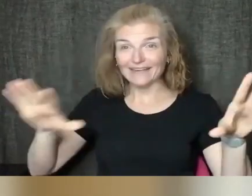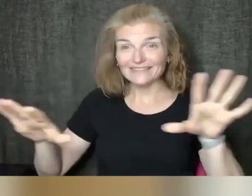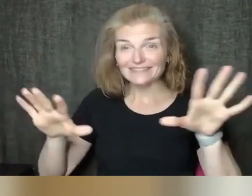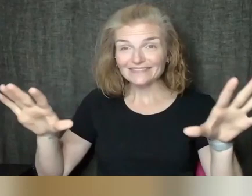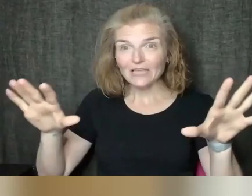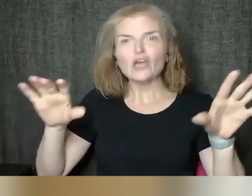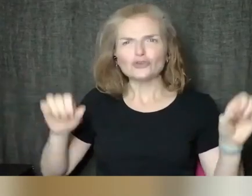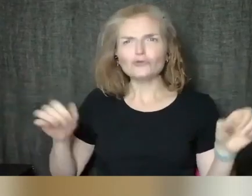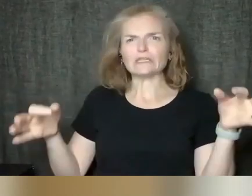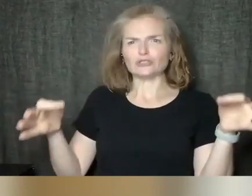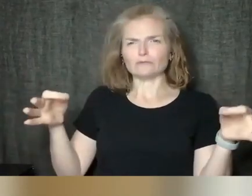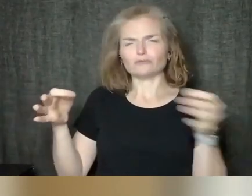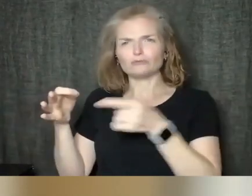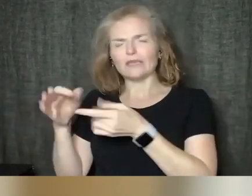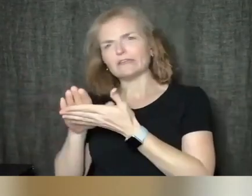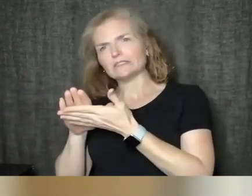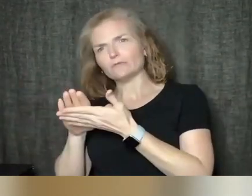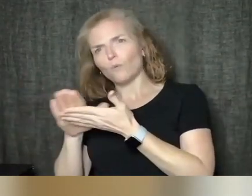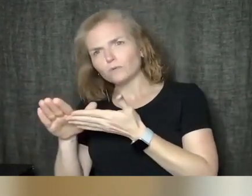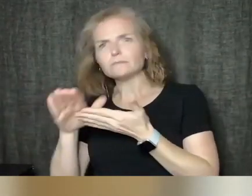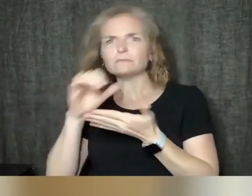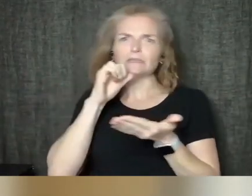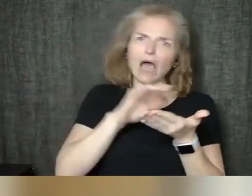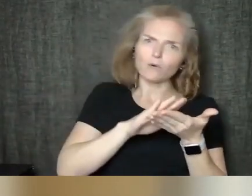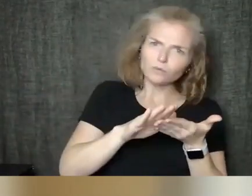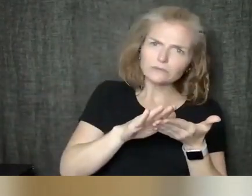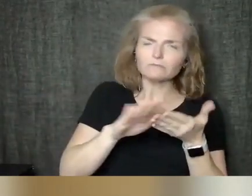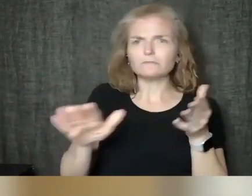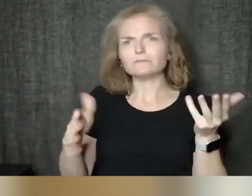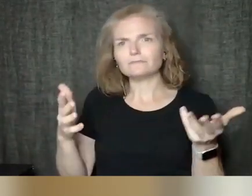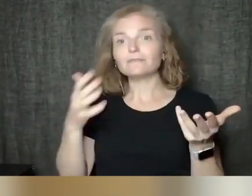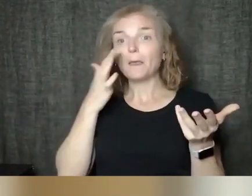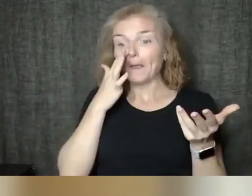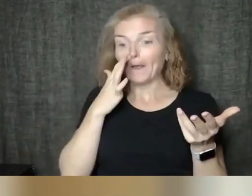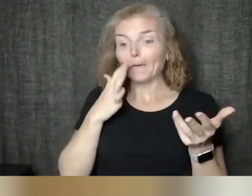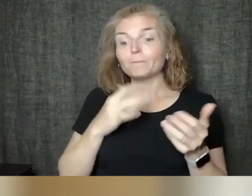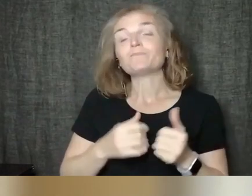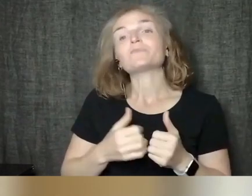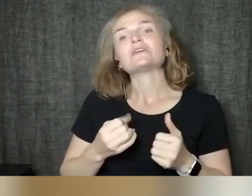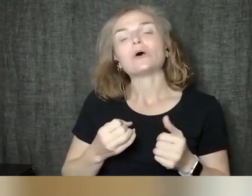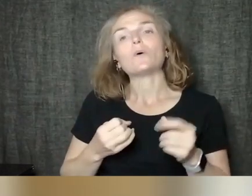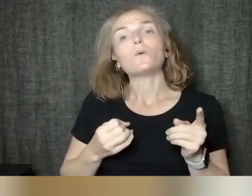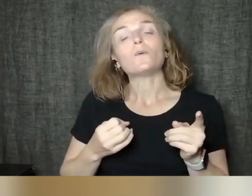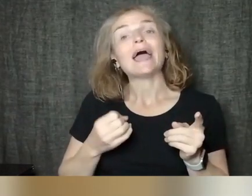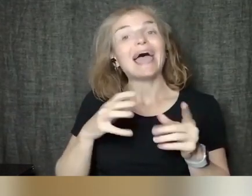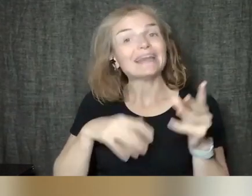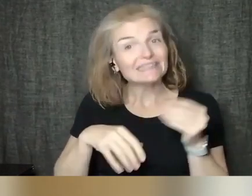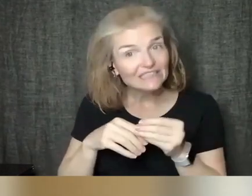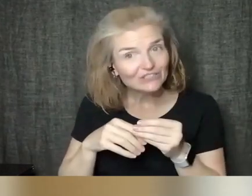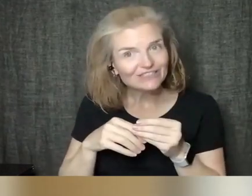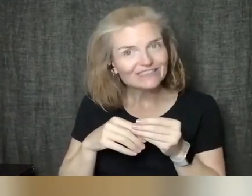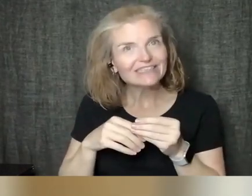or unwholesome based upon their roots within our own mind. Now, it's another step to say what is suitable